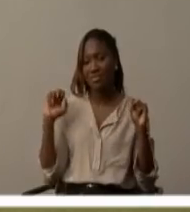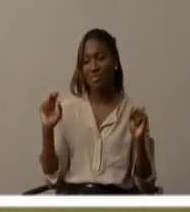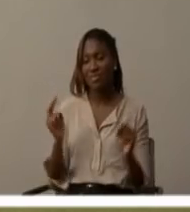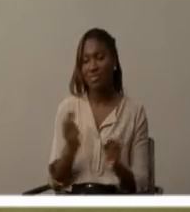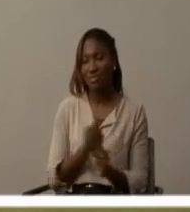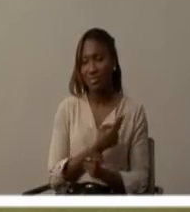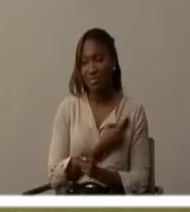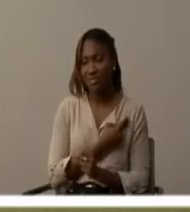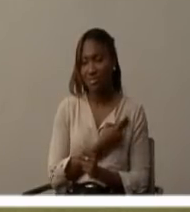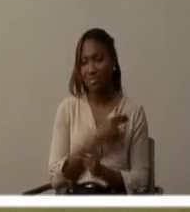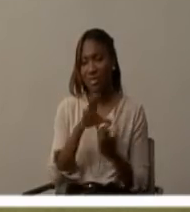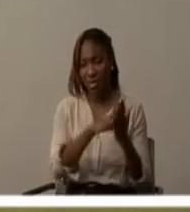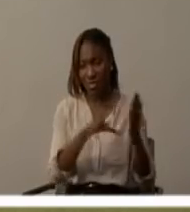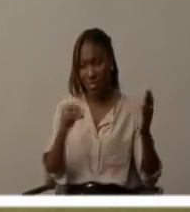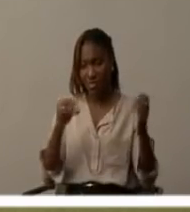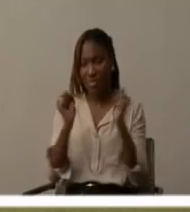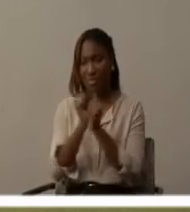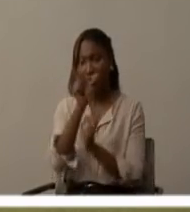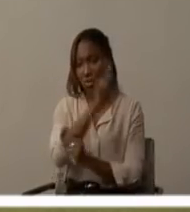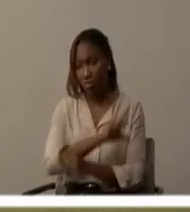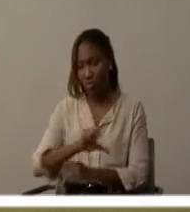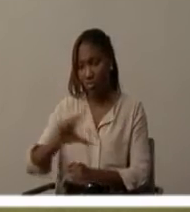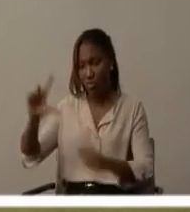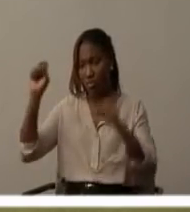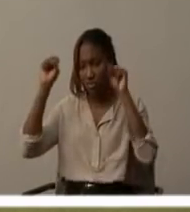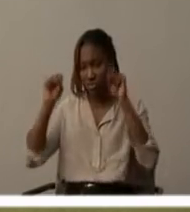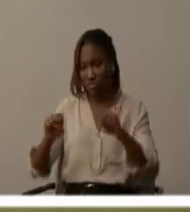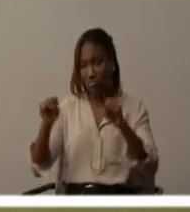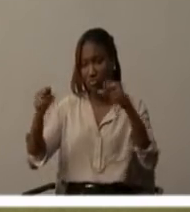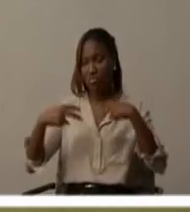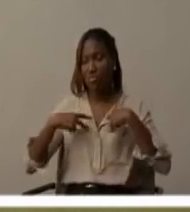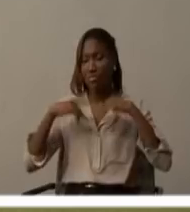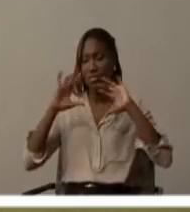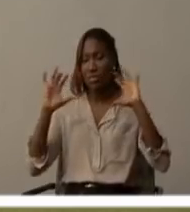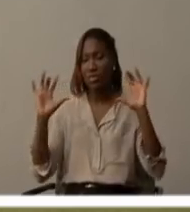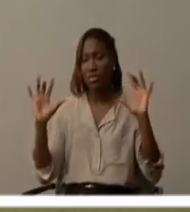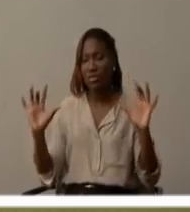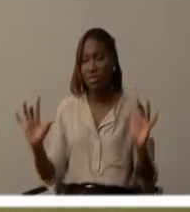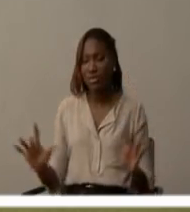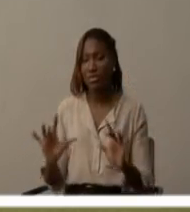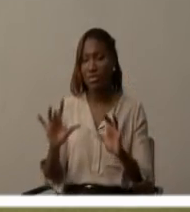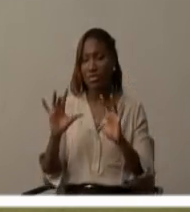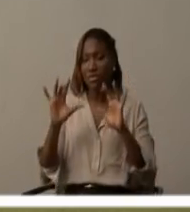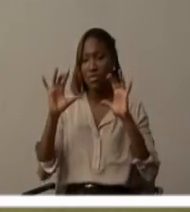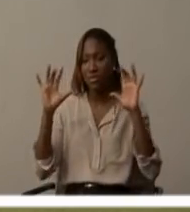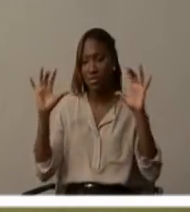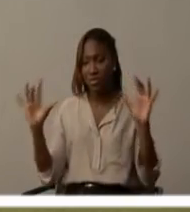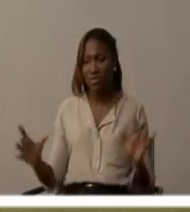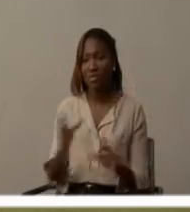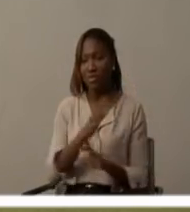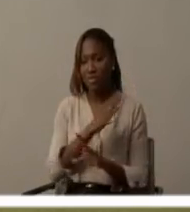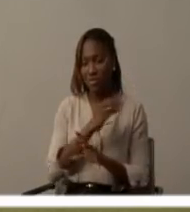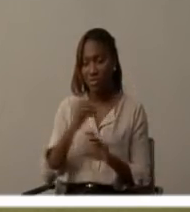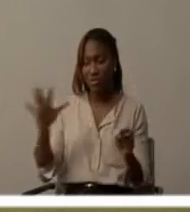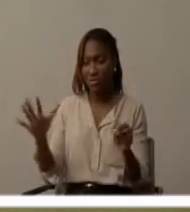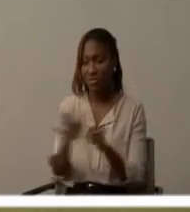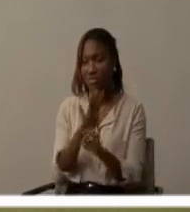redemption. With the Lord there is mercy